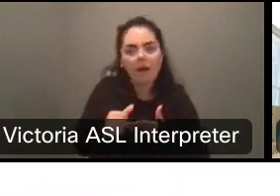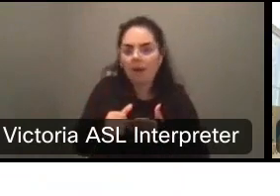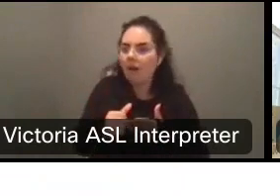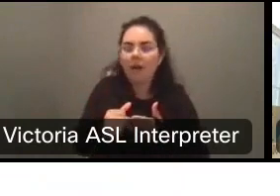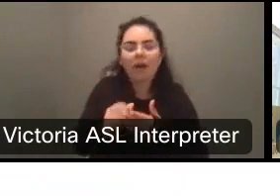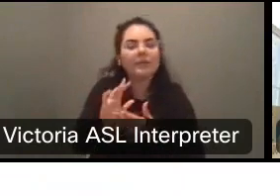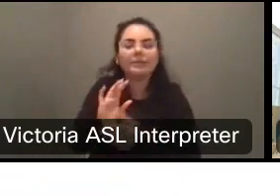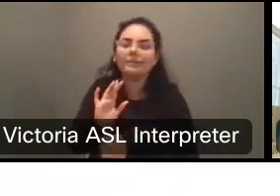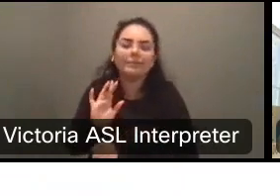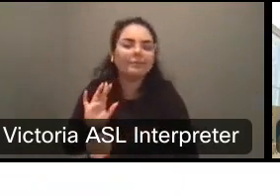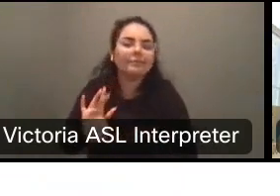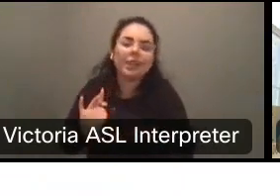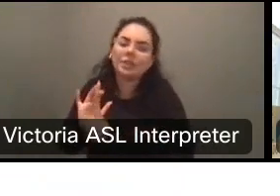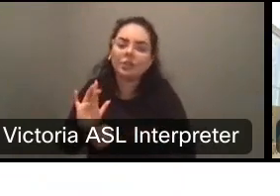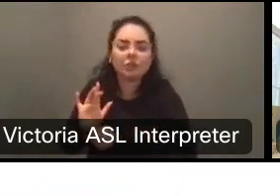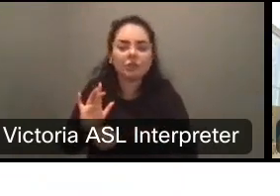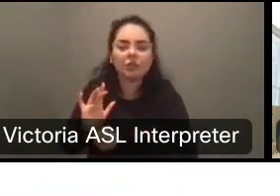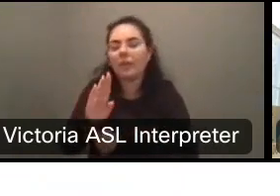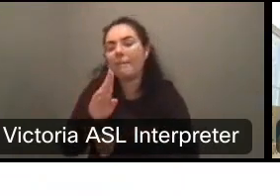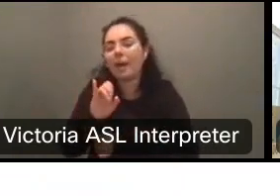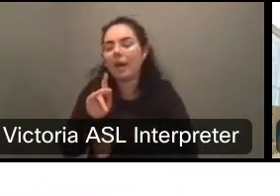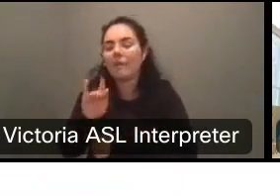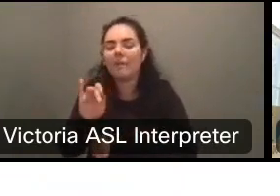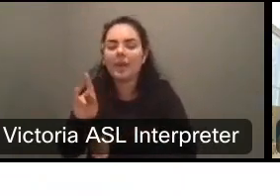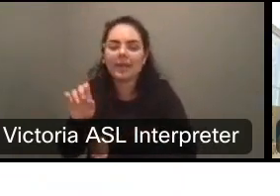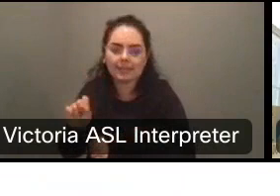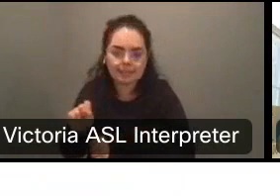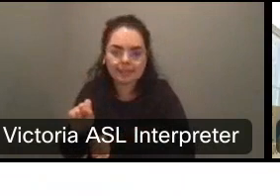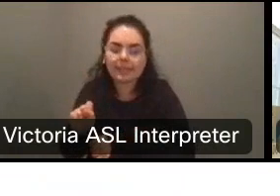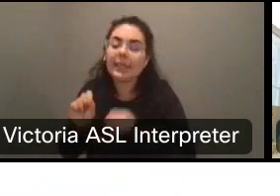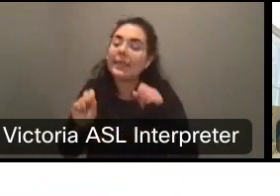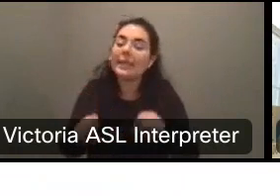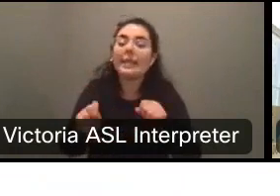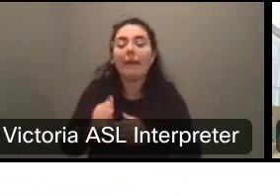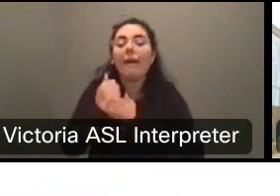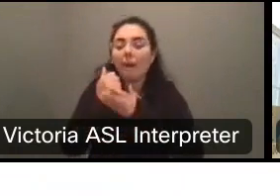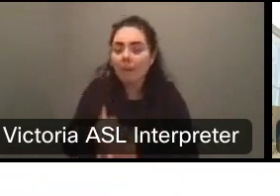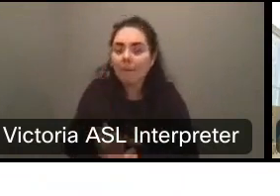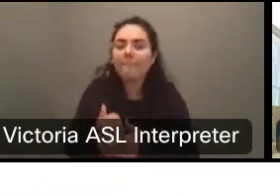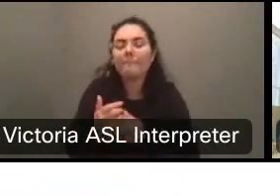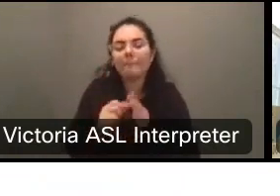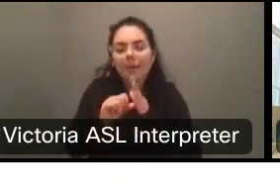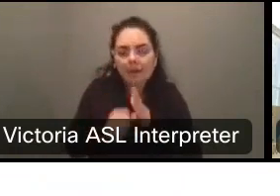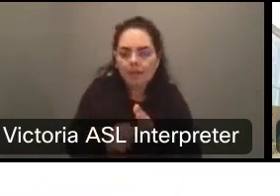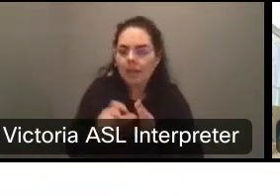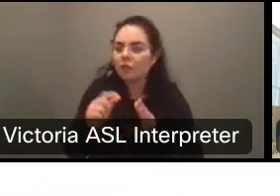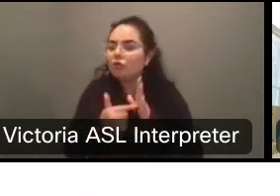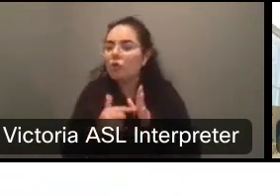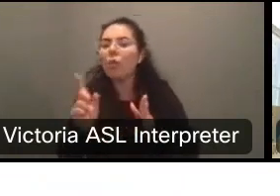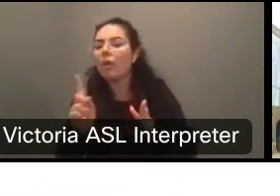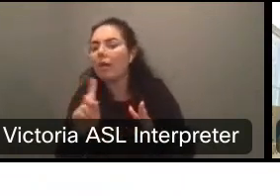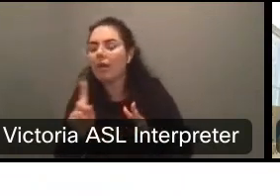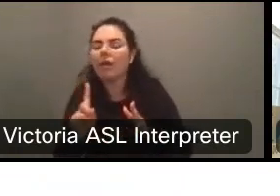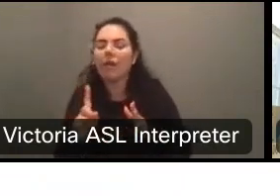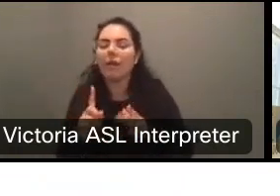touch the biomed instruments, for example. It could help to highlight and show where they are, and that's